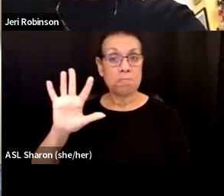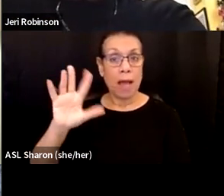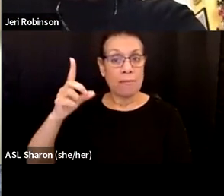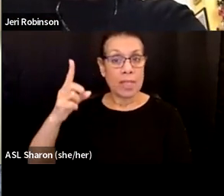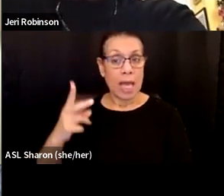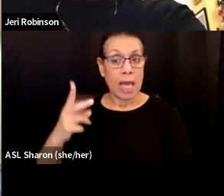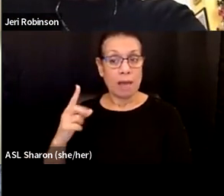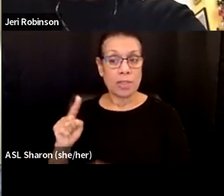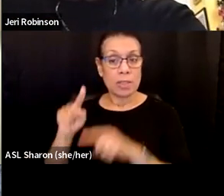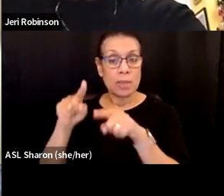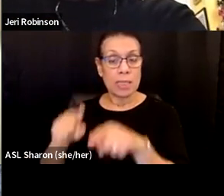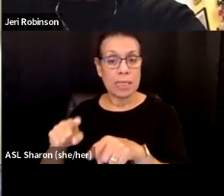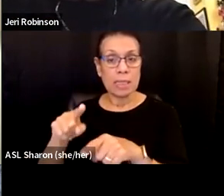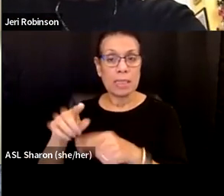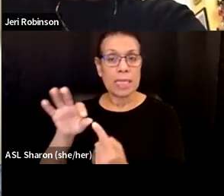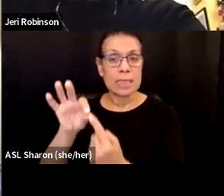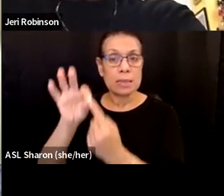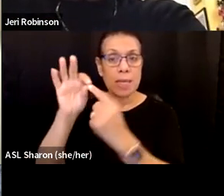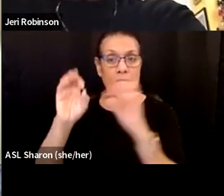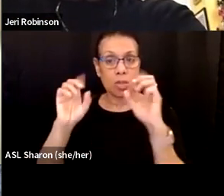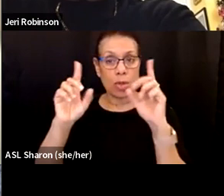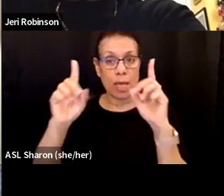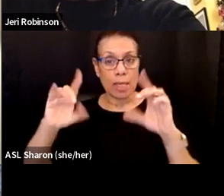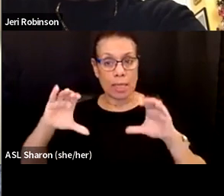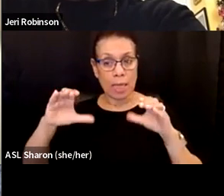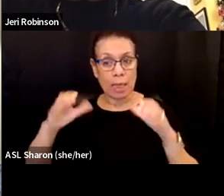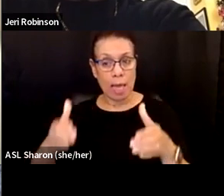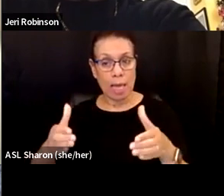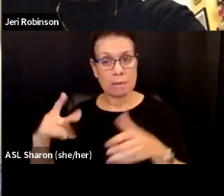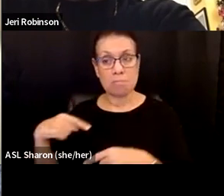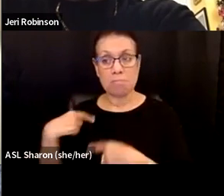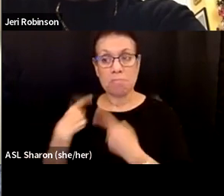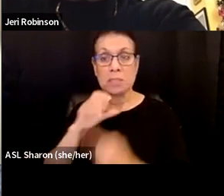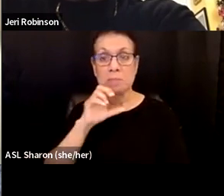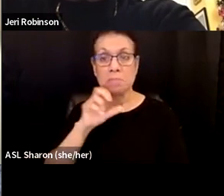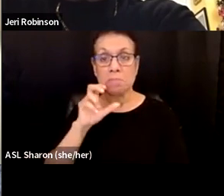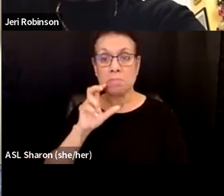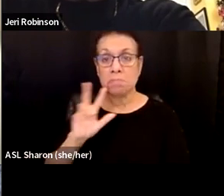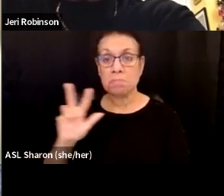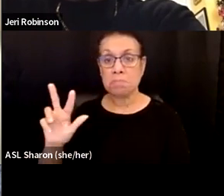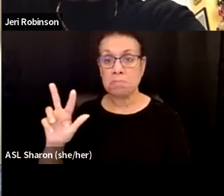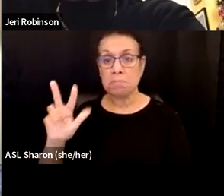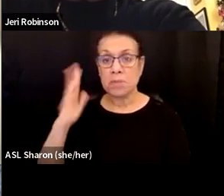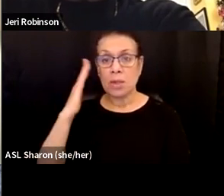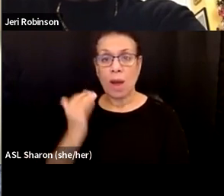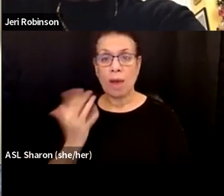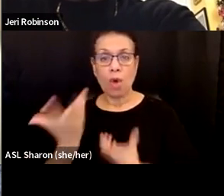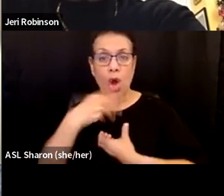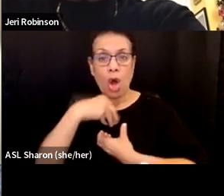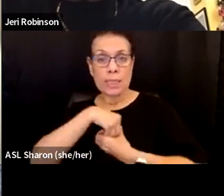in the boss public school special education department since he was three years old due to an autism